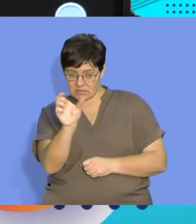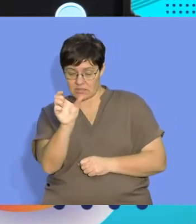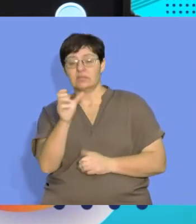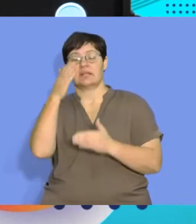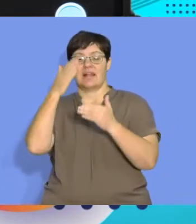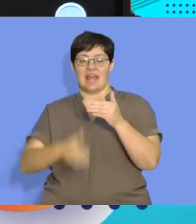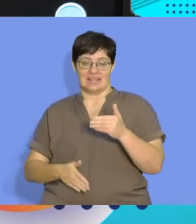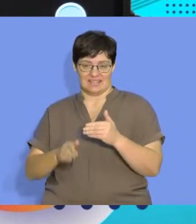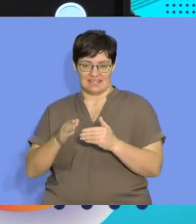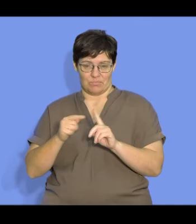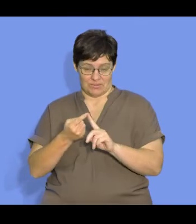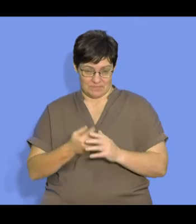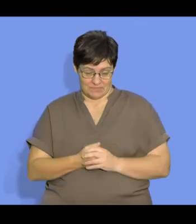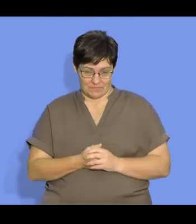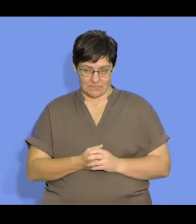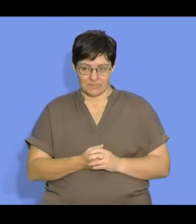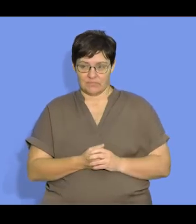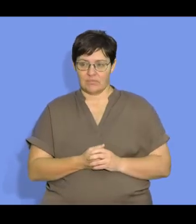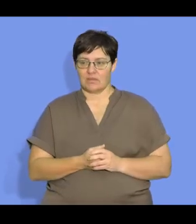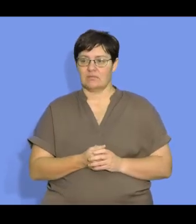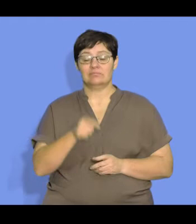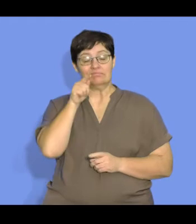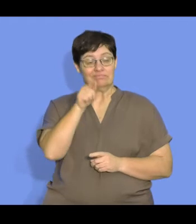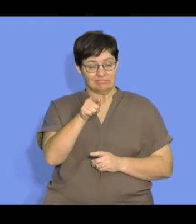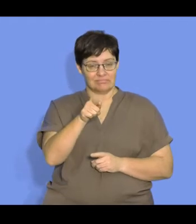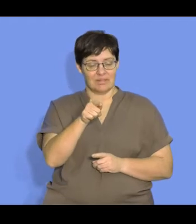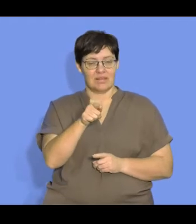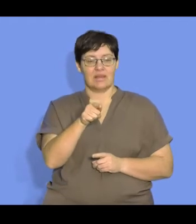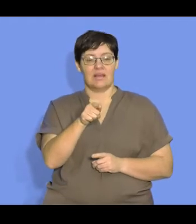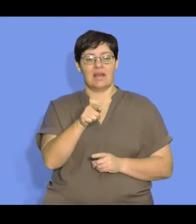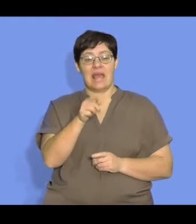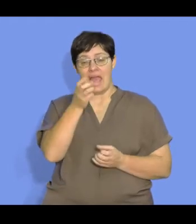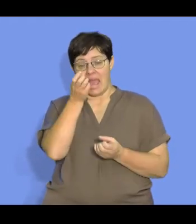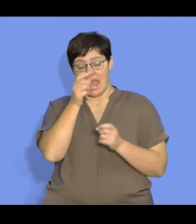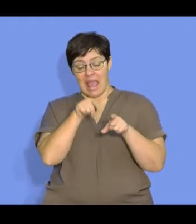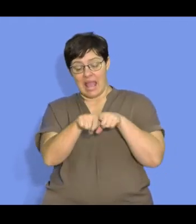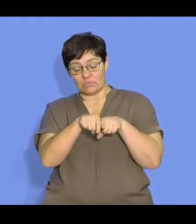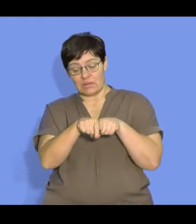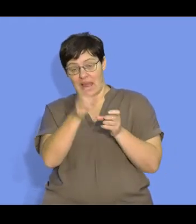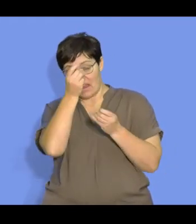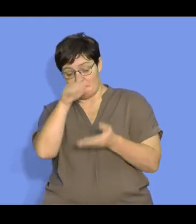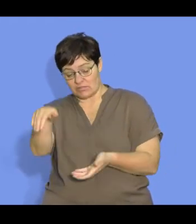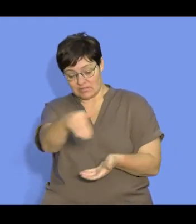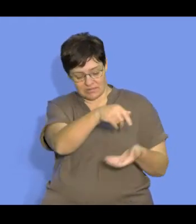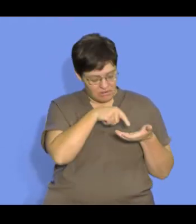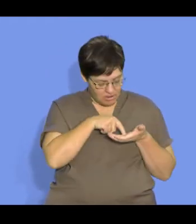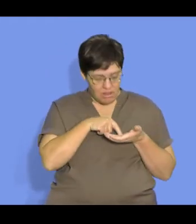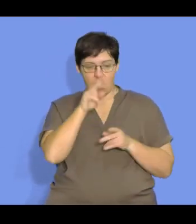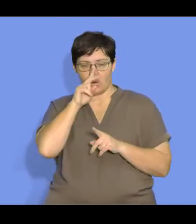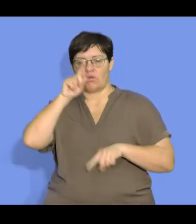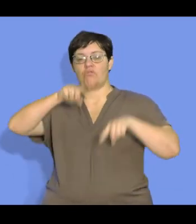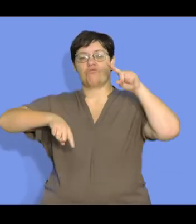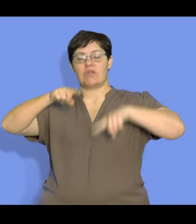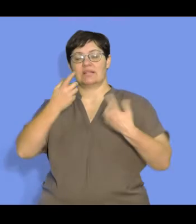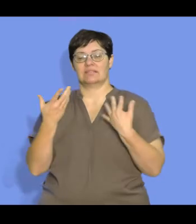of our reaction. Then we used this experimental data to actually go and look at our rate of